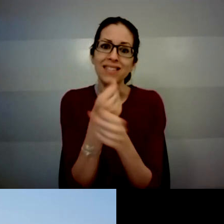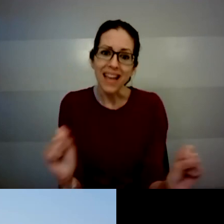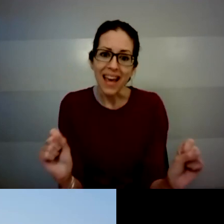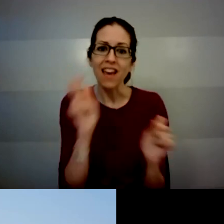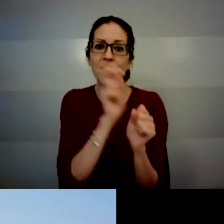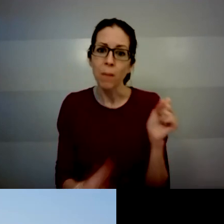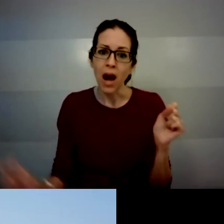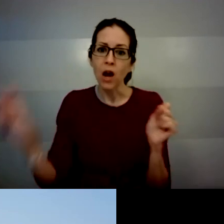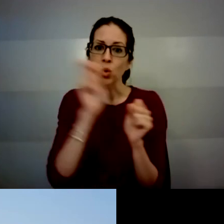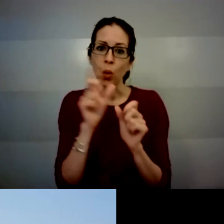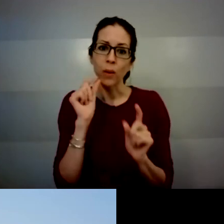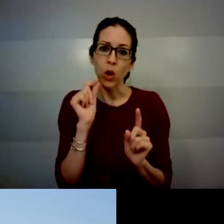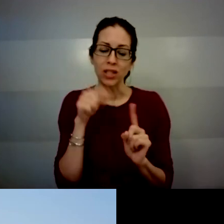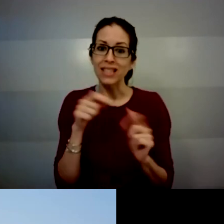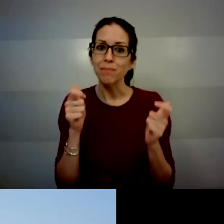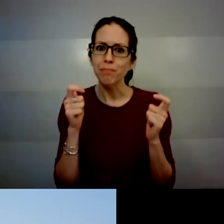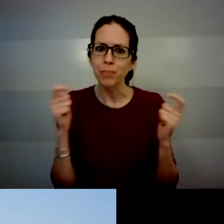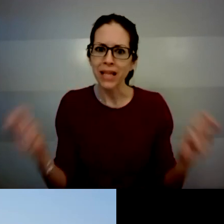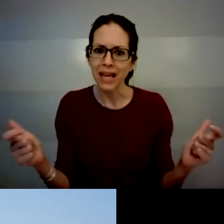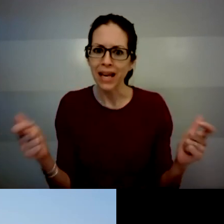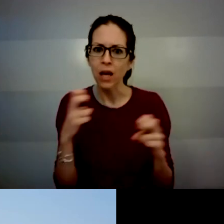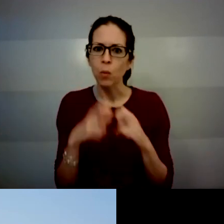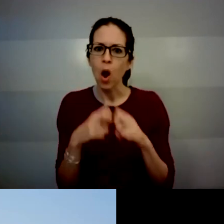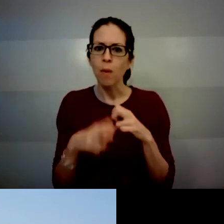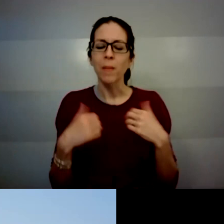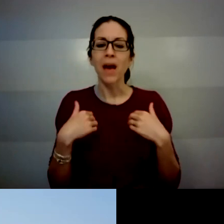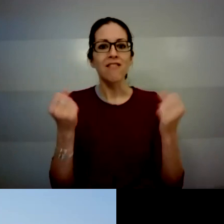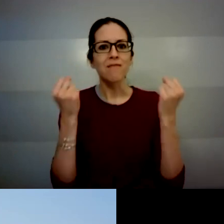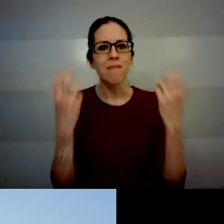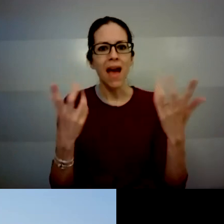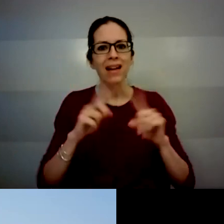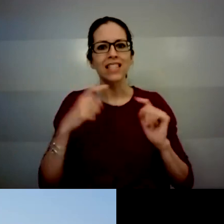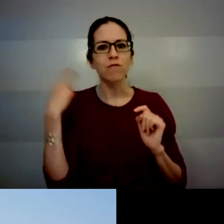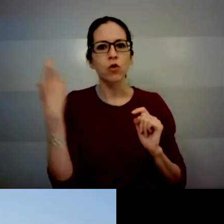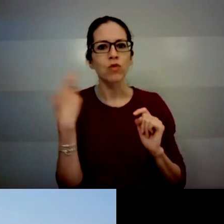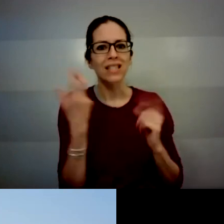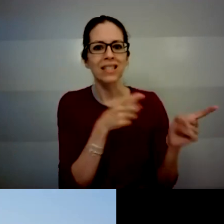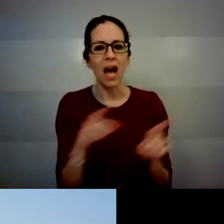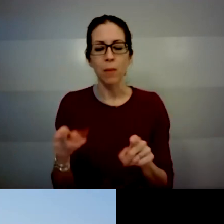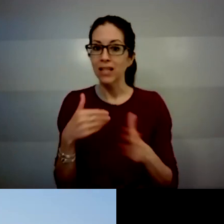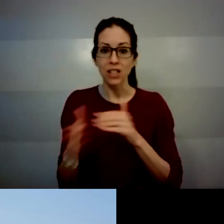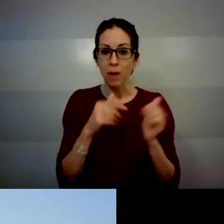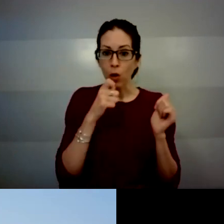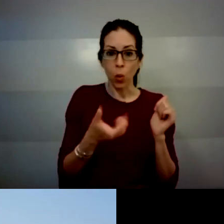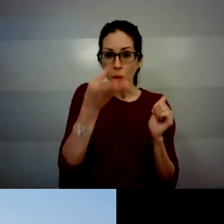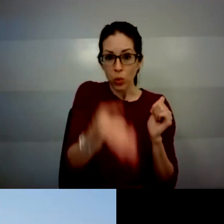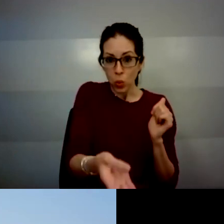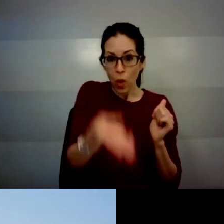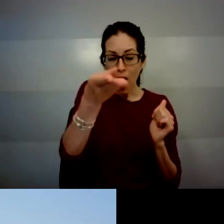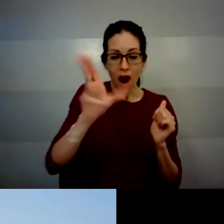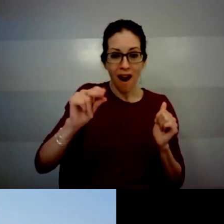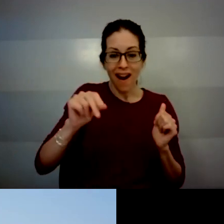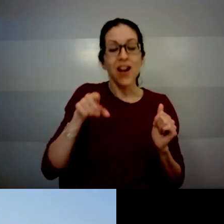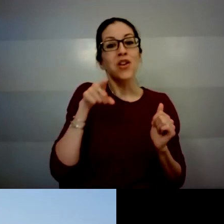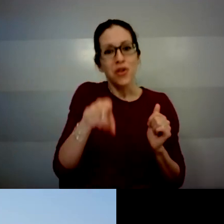it's big, it has a lot of different reasons why it's happening. So no matter who you are, I would challenge you to think